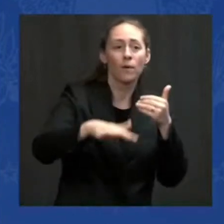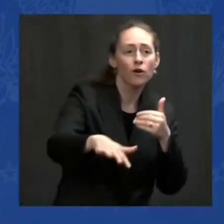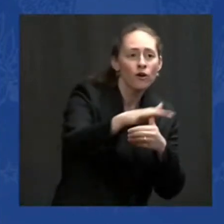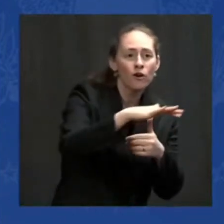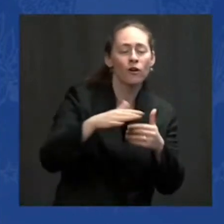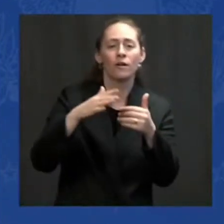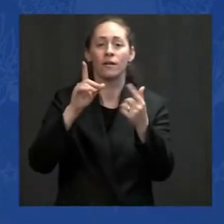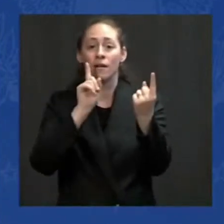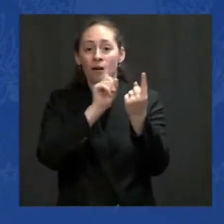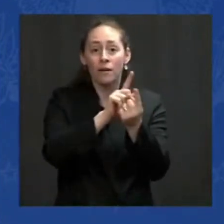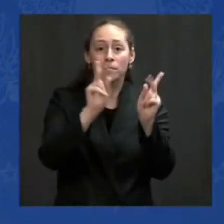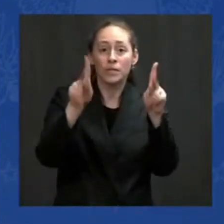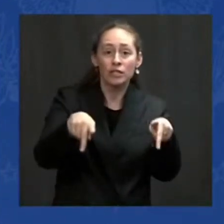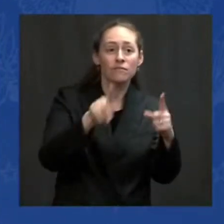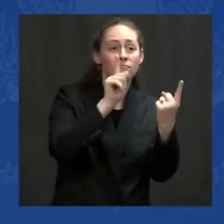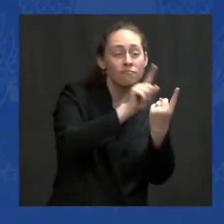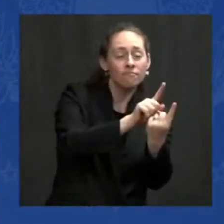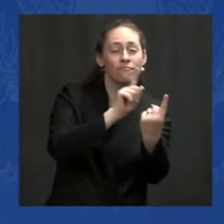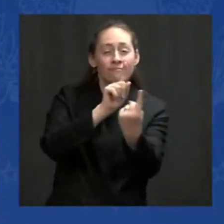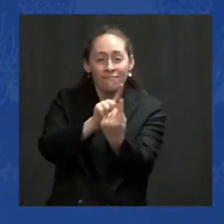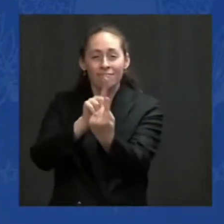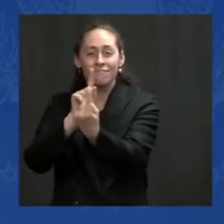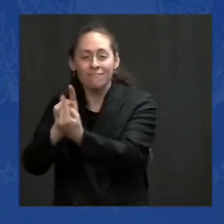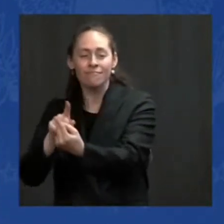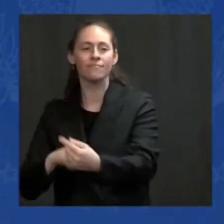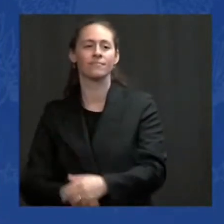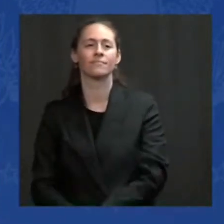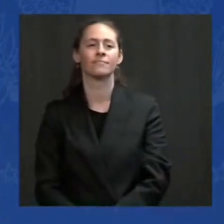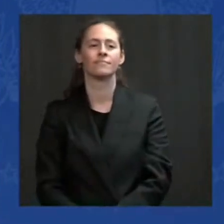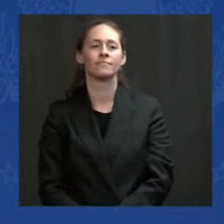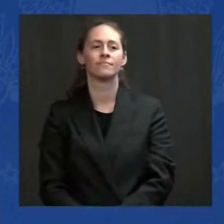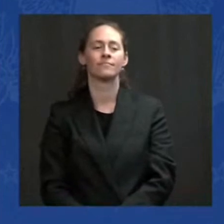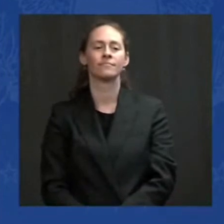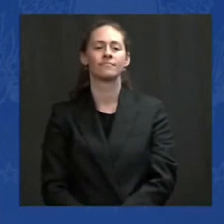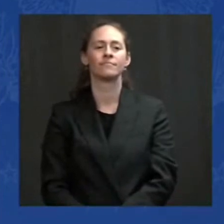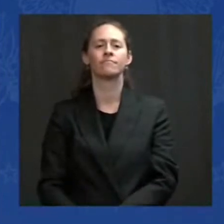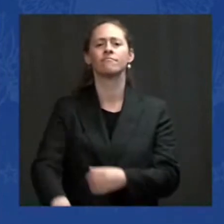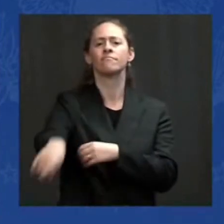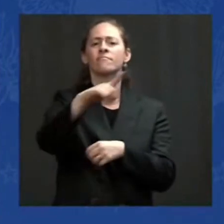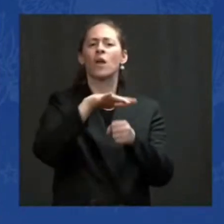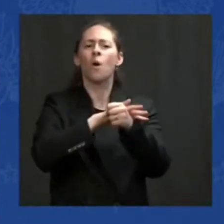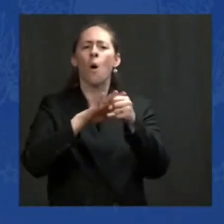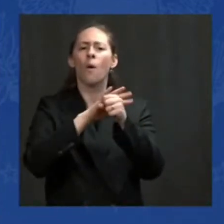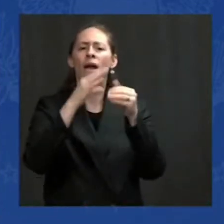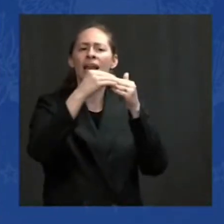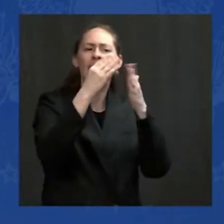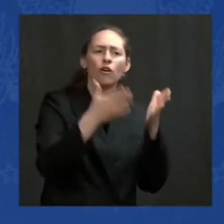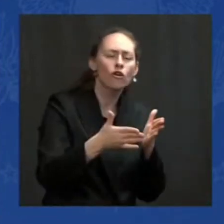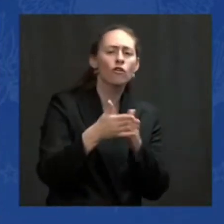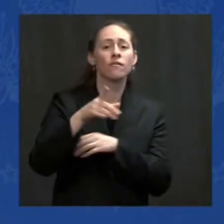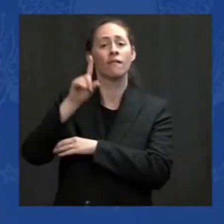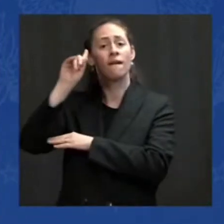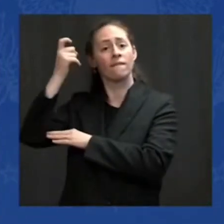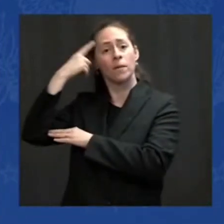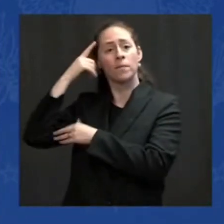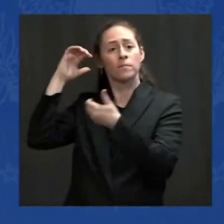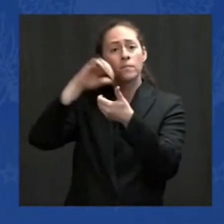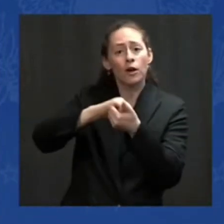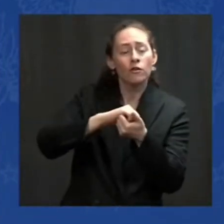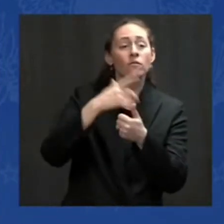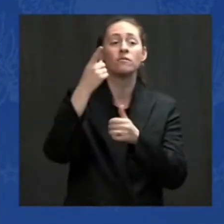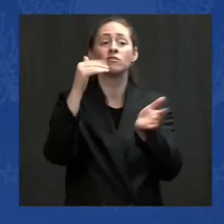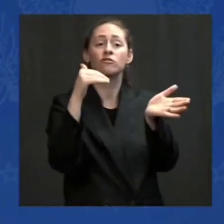person, by partnering with local leaders, governors, mayors, doctors, school